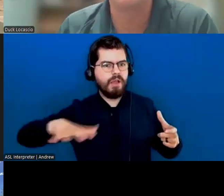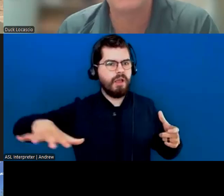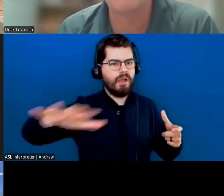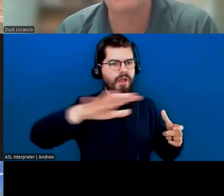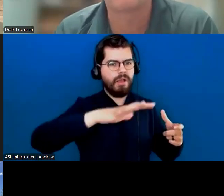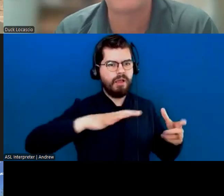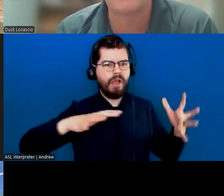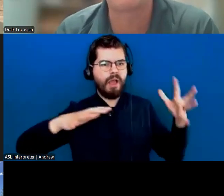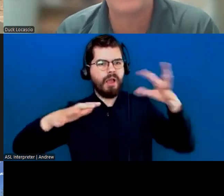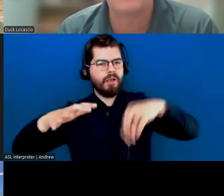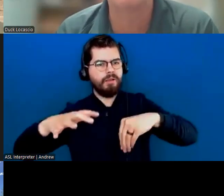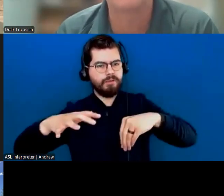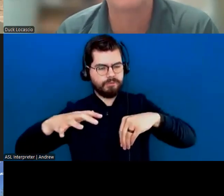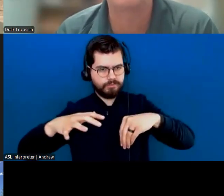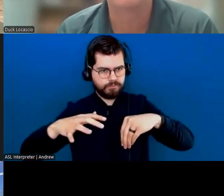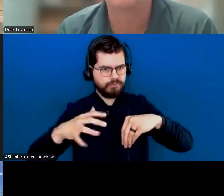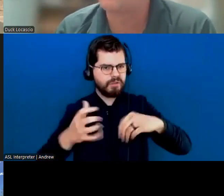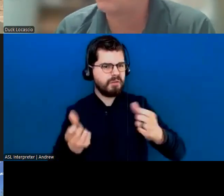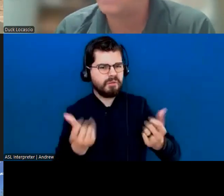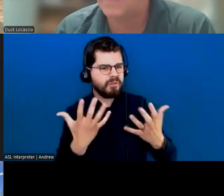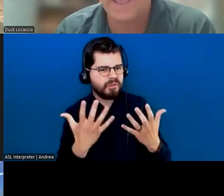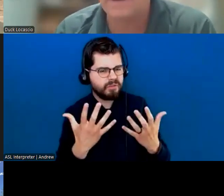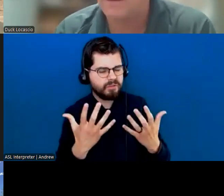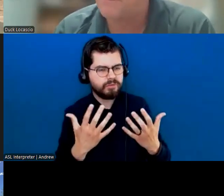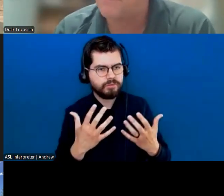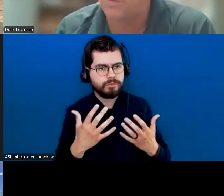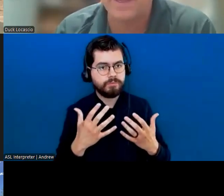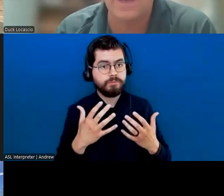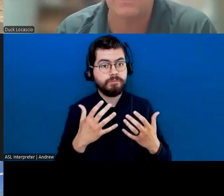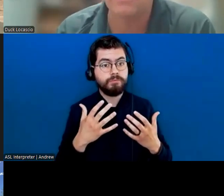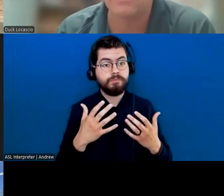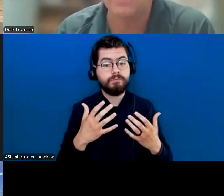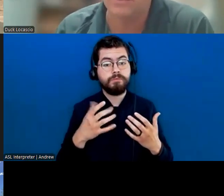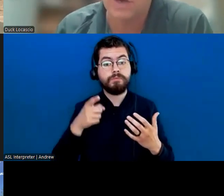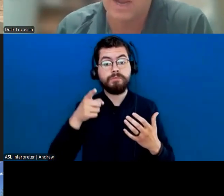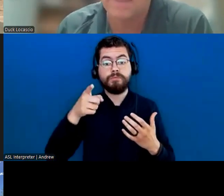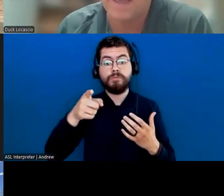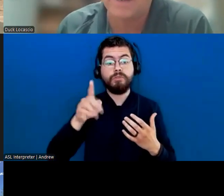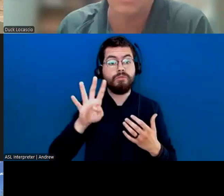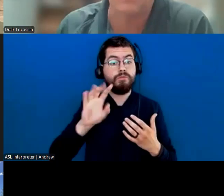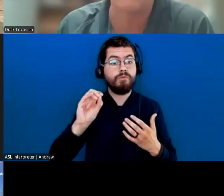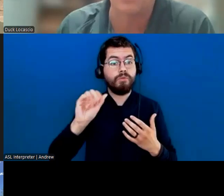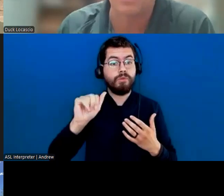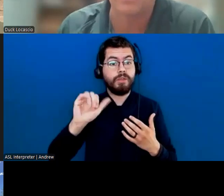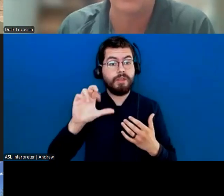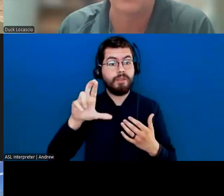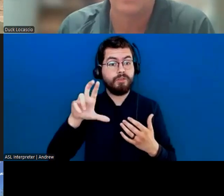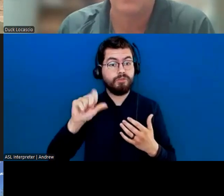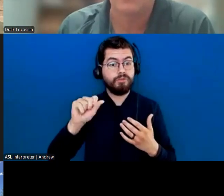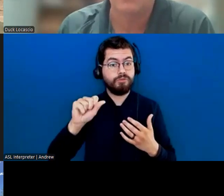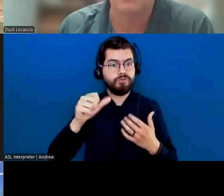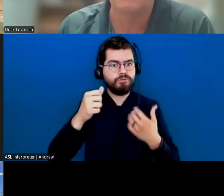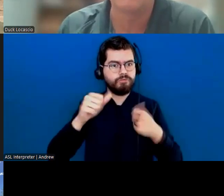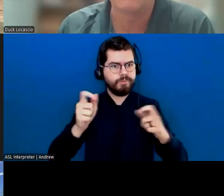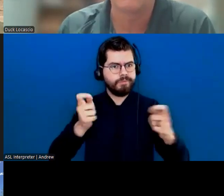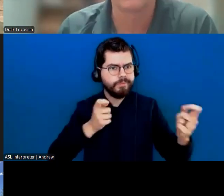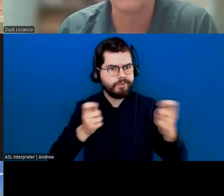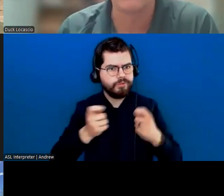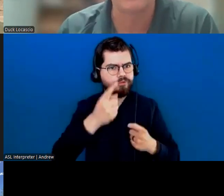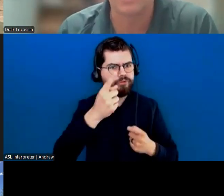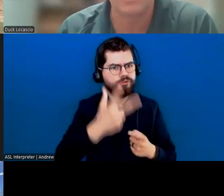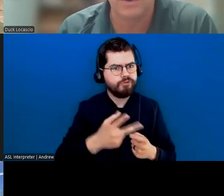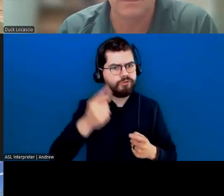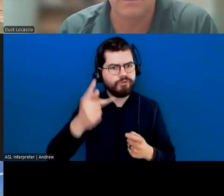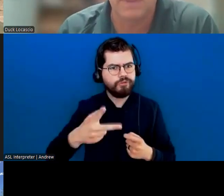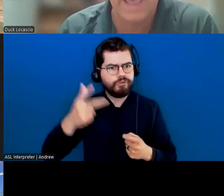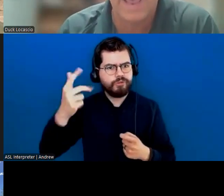you would not be providing the habitat if you only had 40 acres and you tried to manage on thirds. First of all,